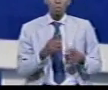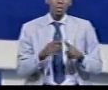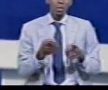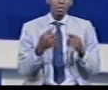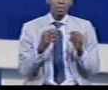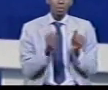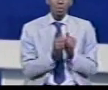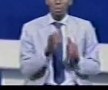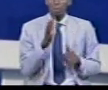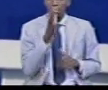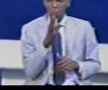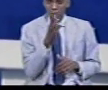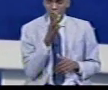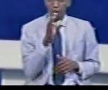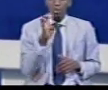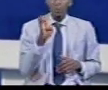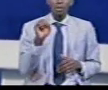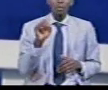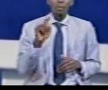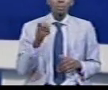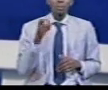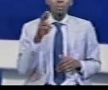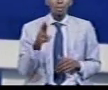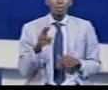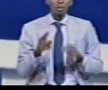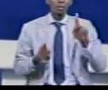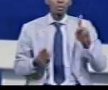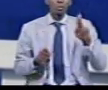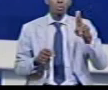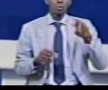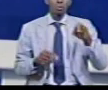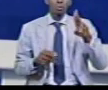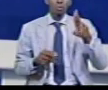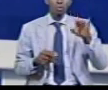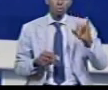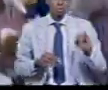mommy Esther Kumuyi.